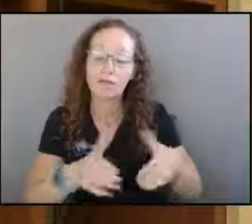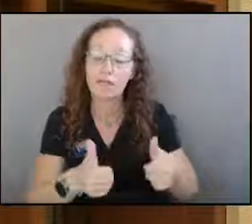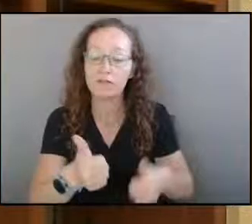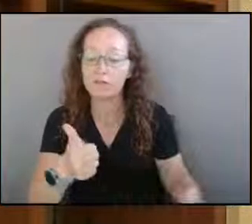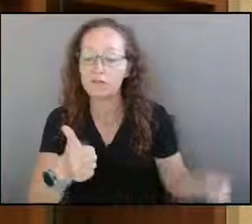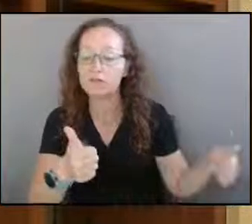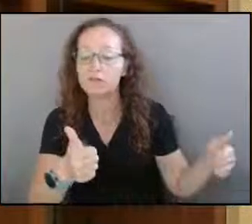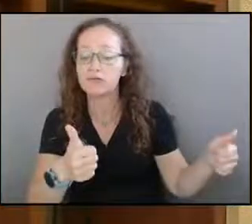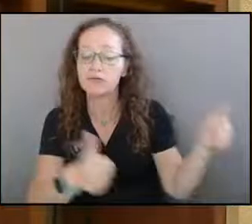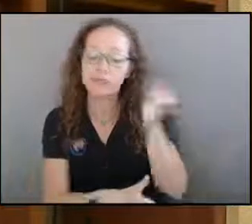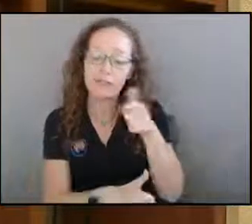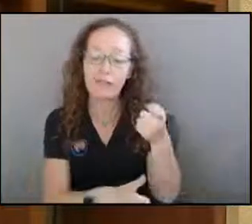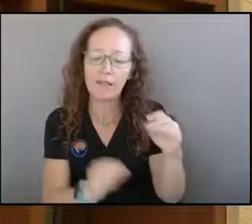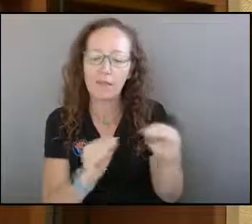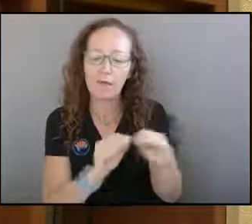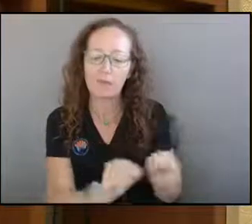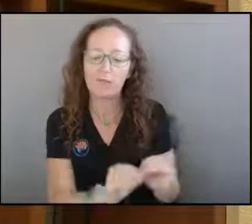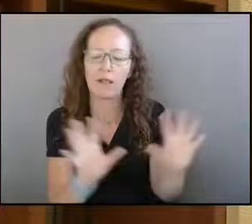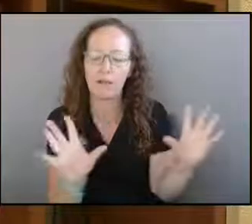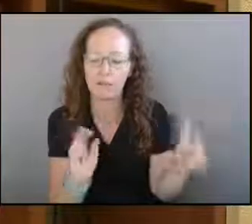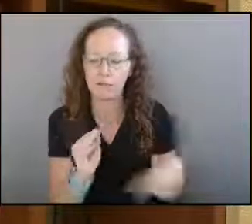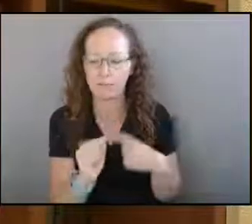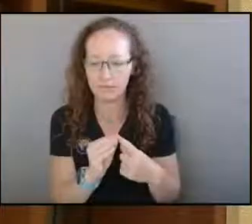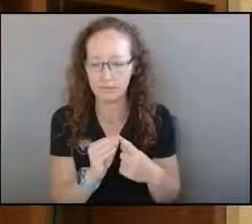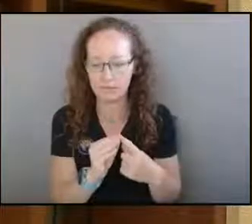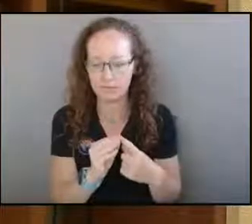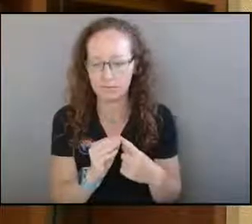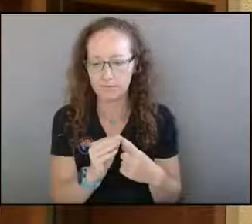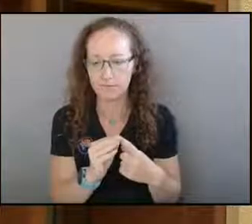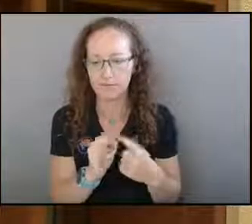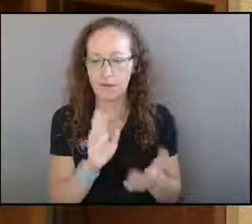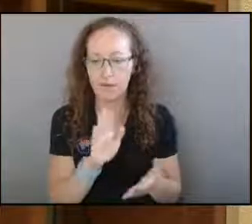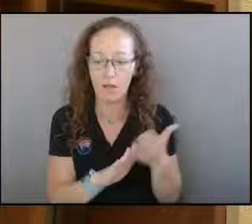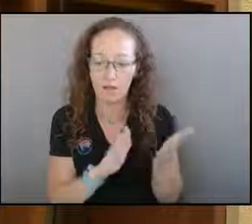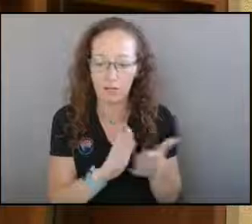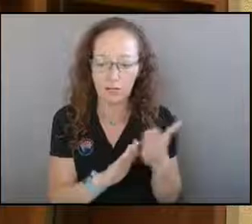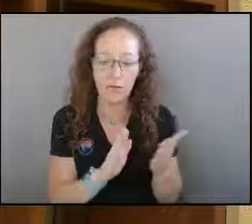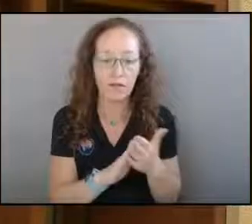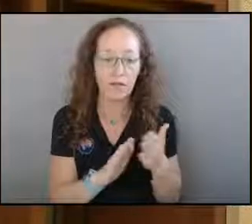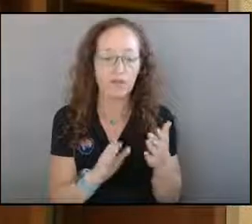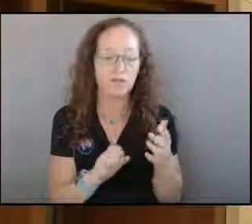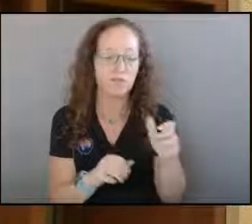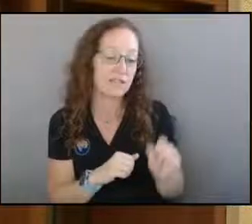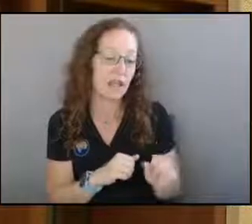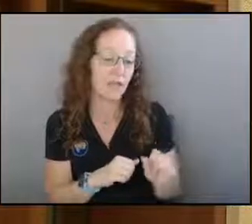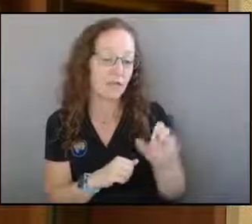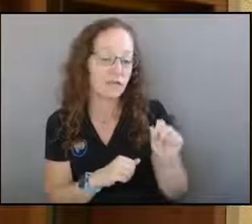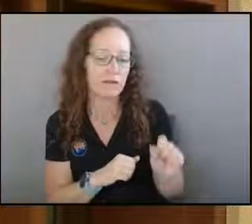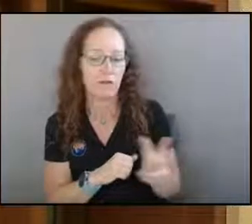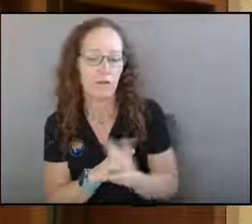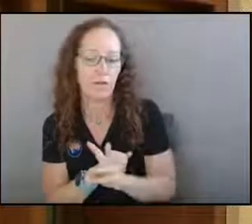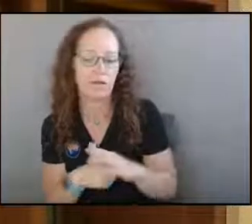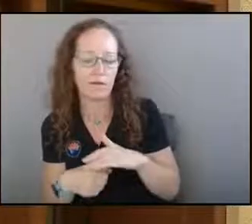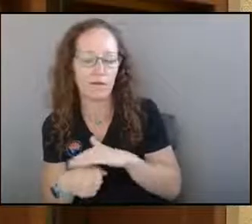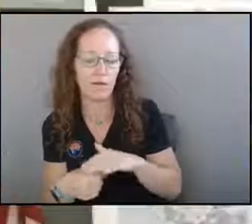more clarification on the operations in the southwest area near Pecos.